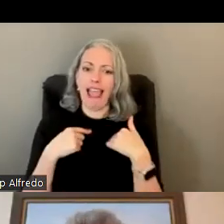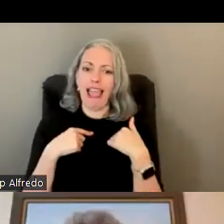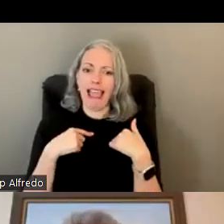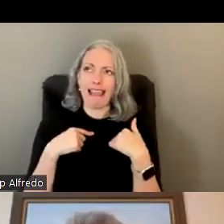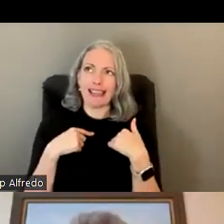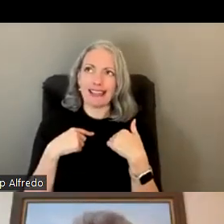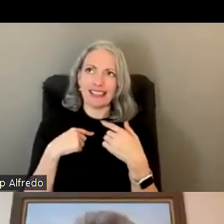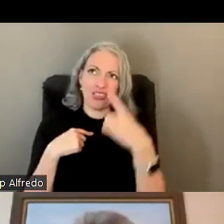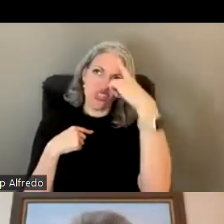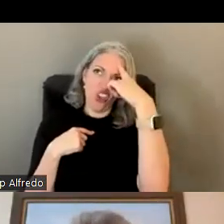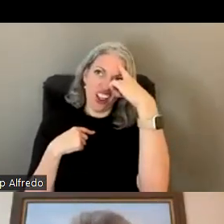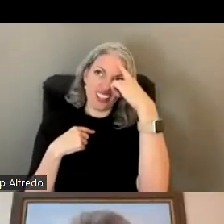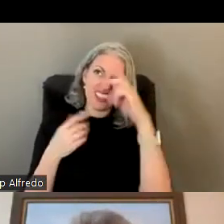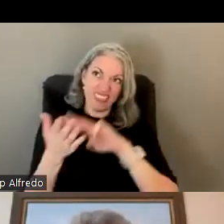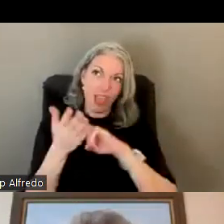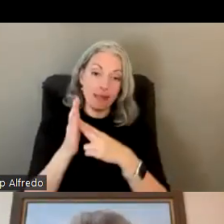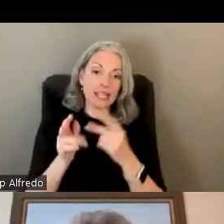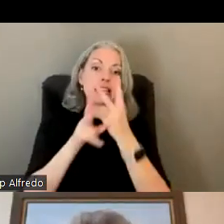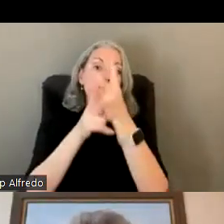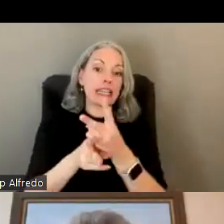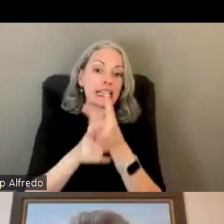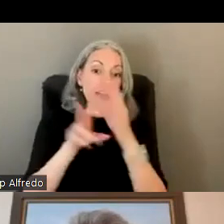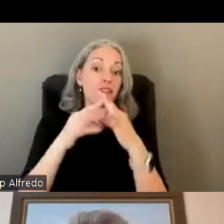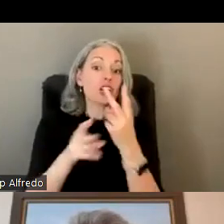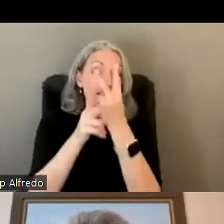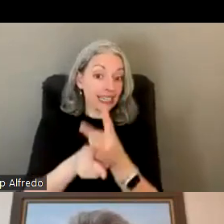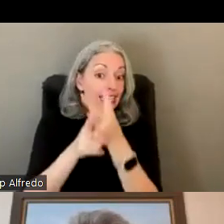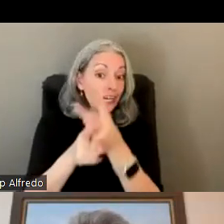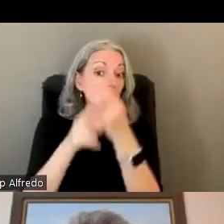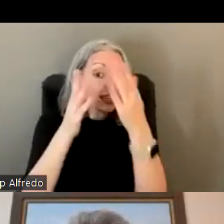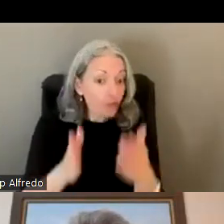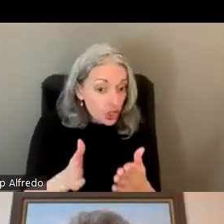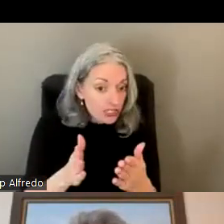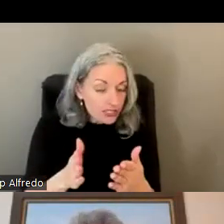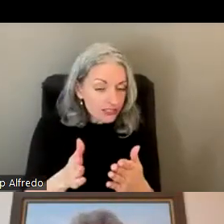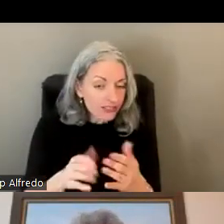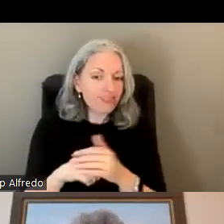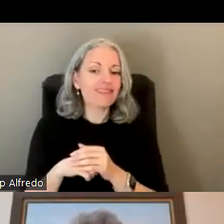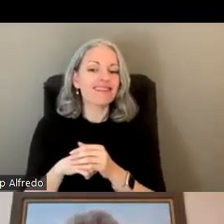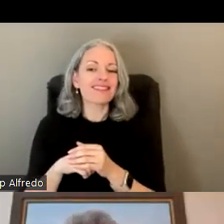as family caregivers, not just family caregiving, though we could